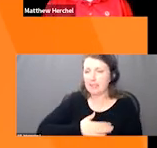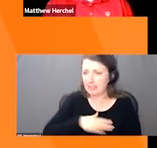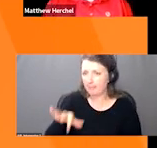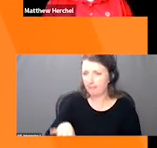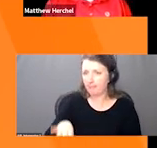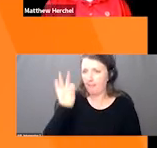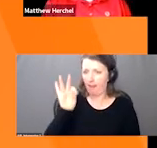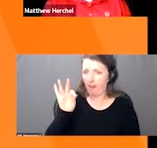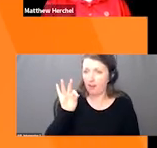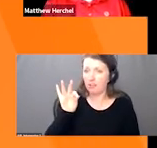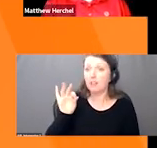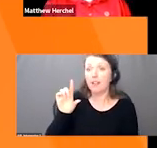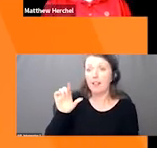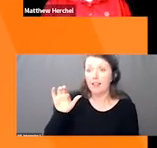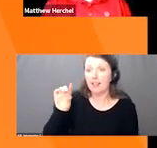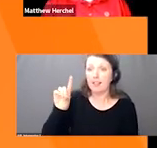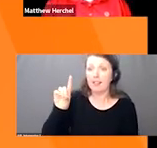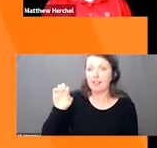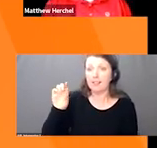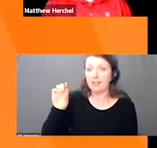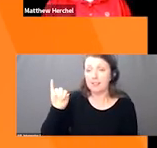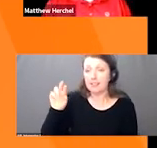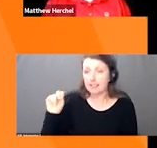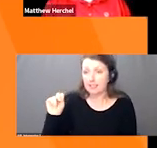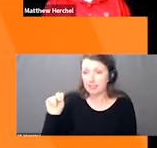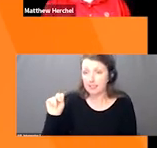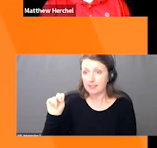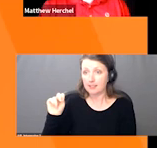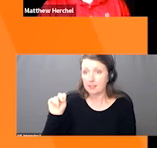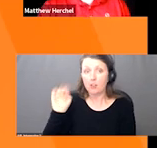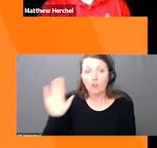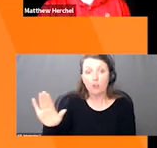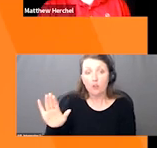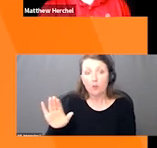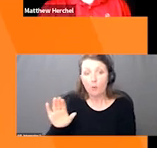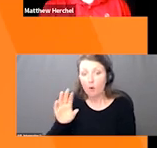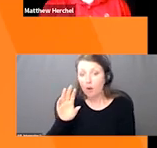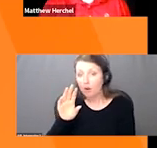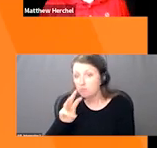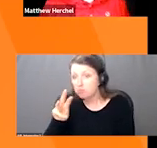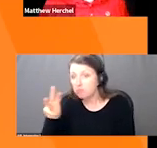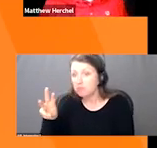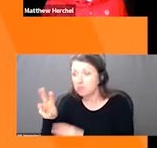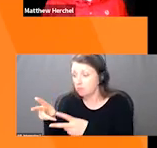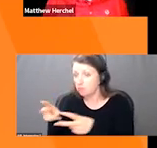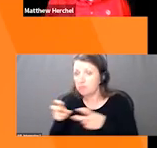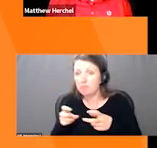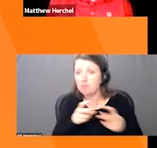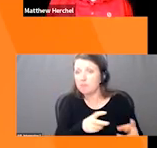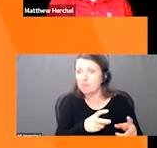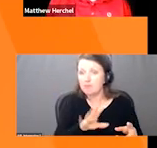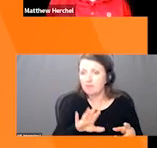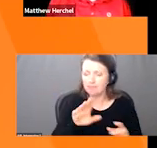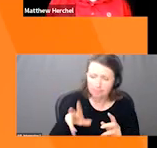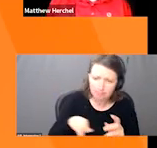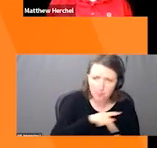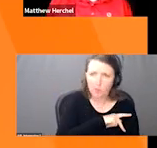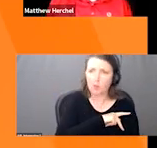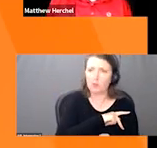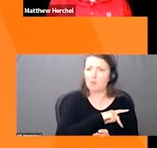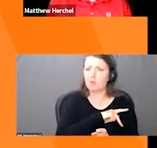want to find anyone else here, I would encourage you to find that. Throw your information into the